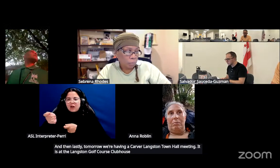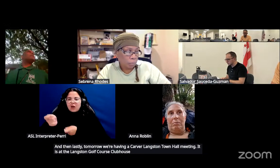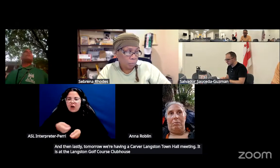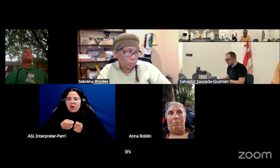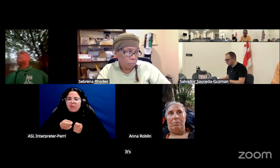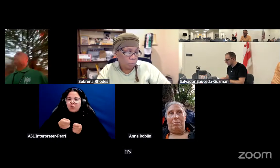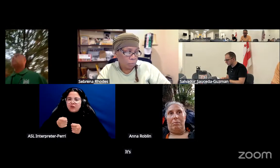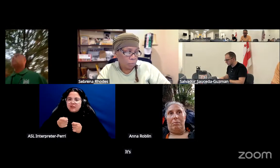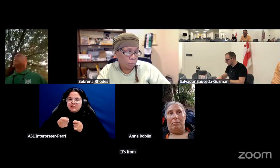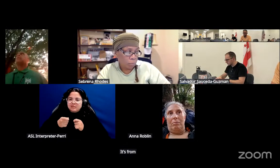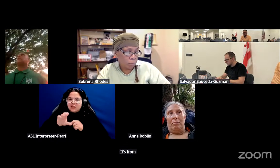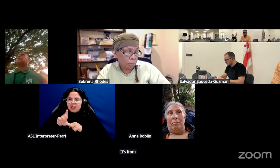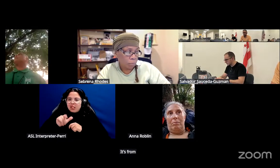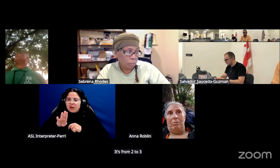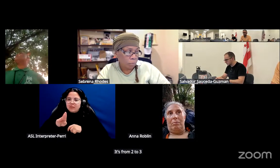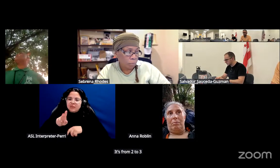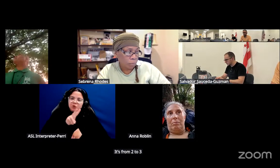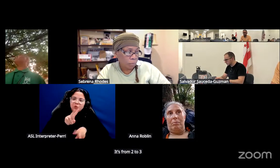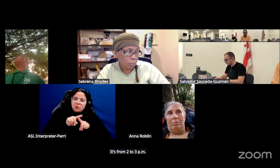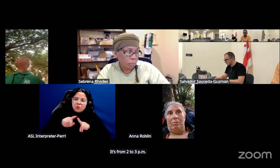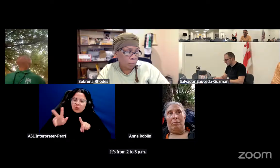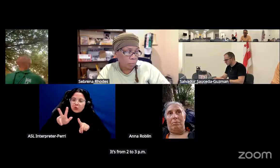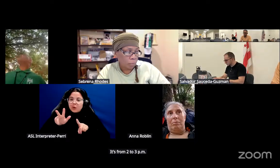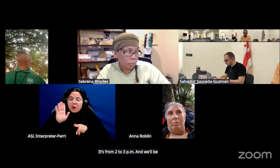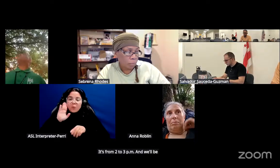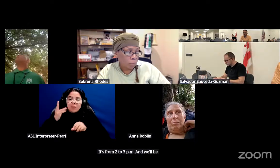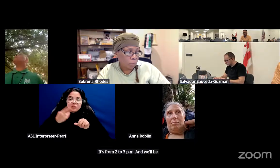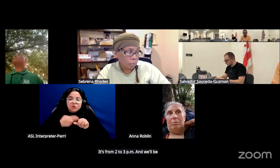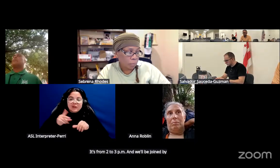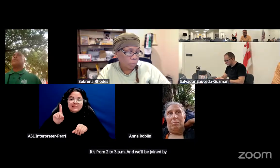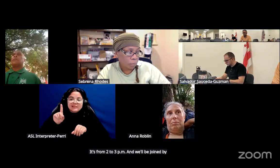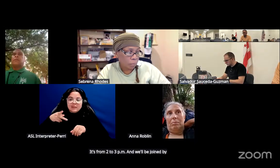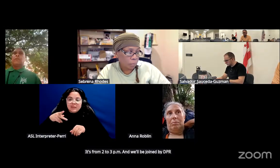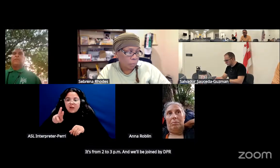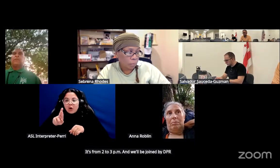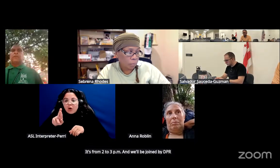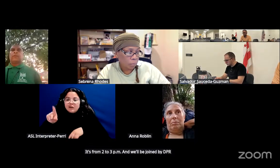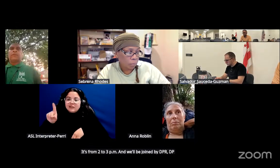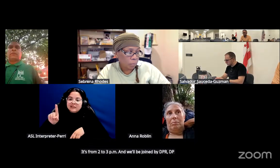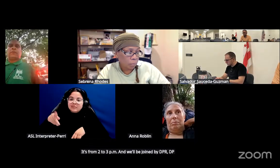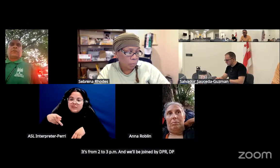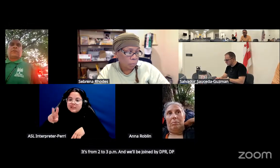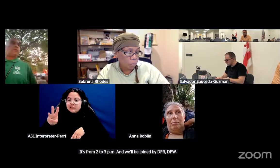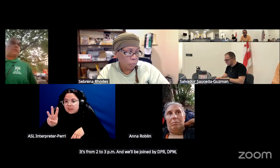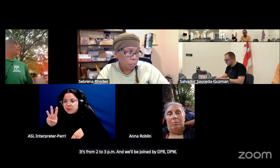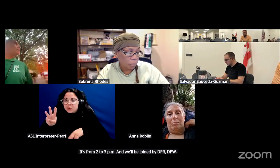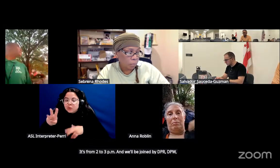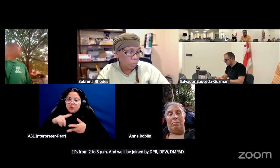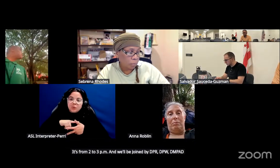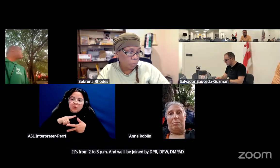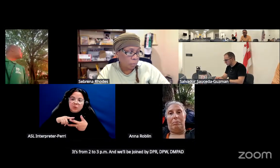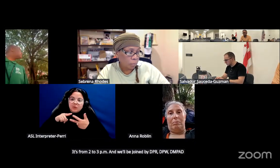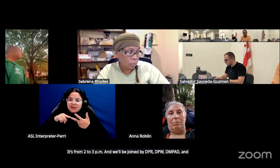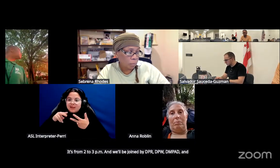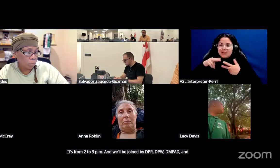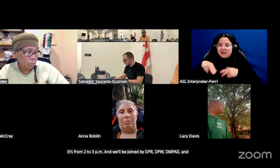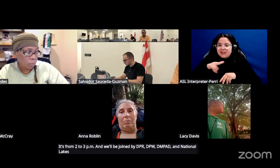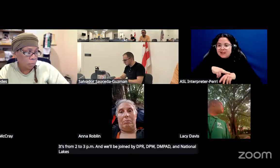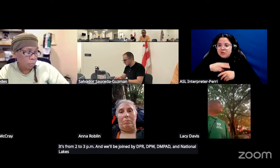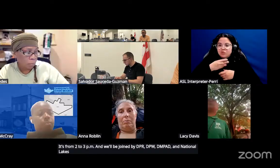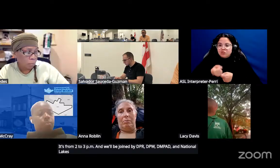from 2 to 3 p.m. And we'll be joined by DPR, DPW, DMPED, and National Lakes